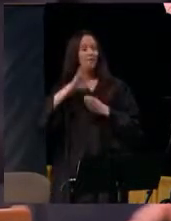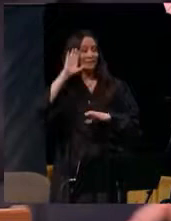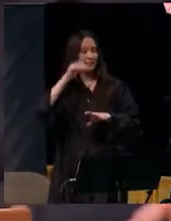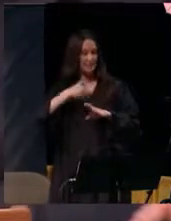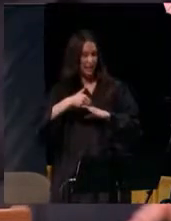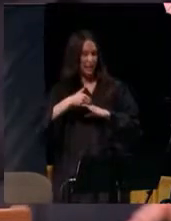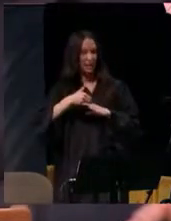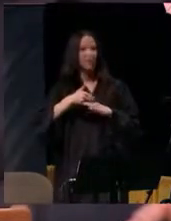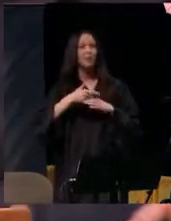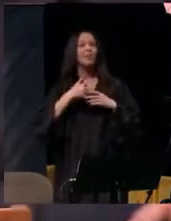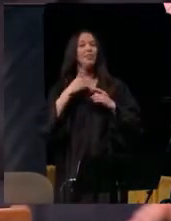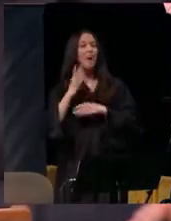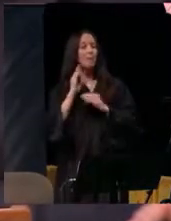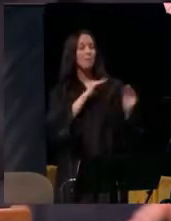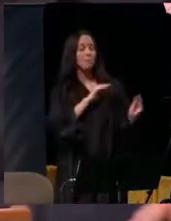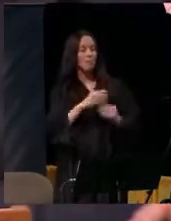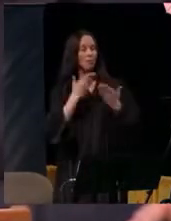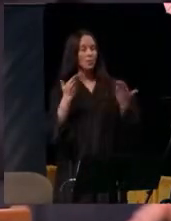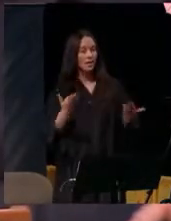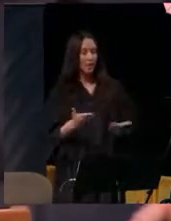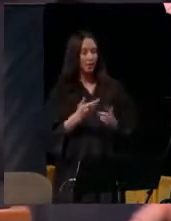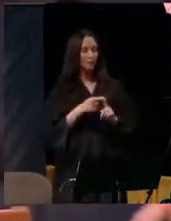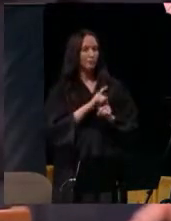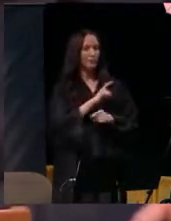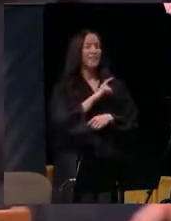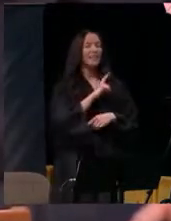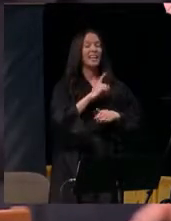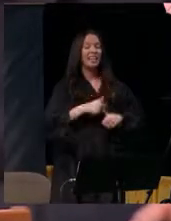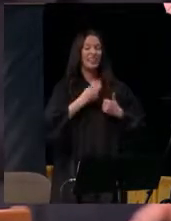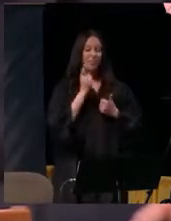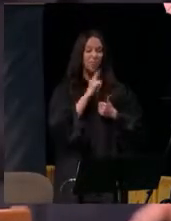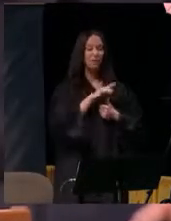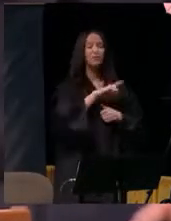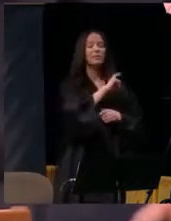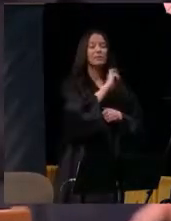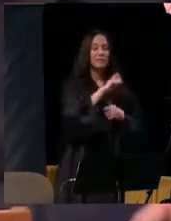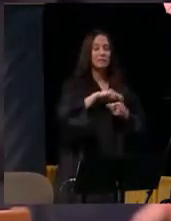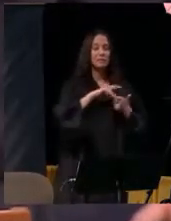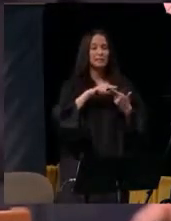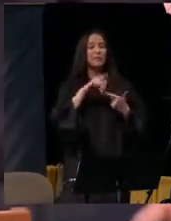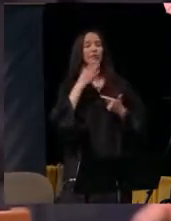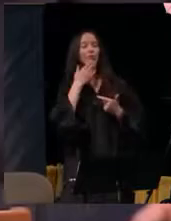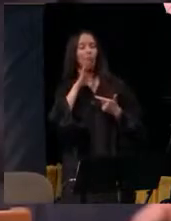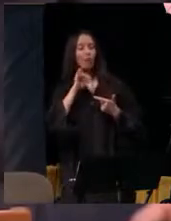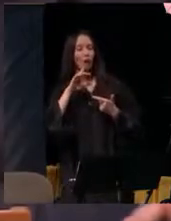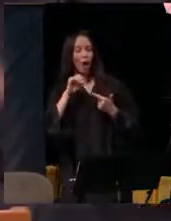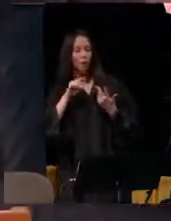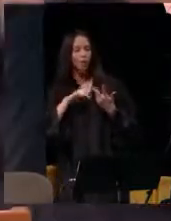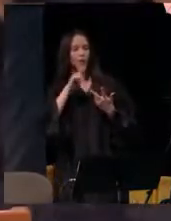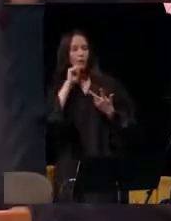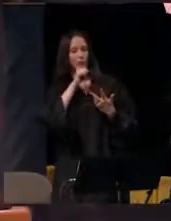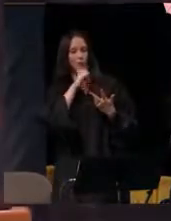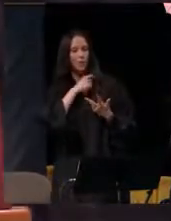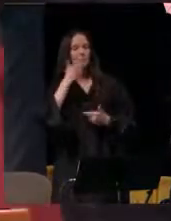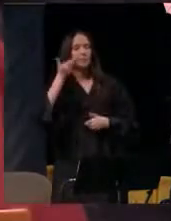in the states of California, Texas, and Colorado. Please welcome Dr. Rupak Gandhi.